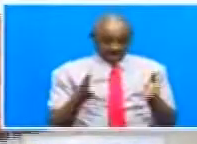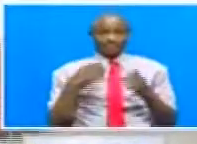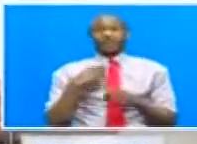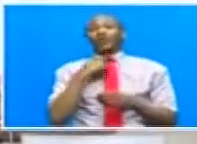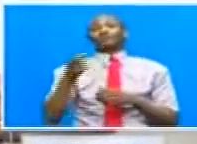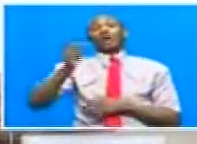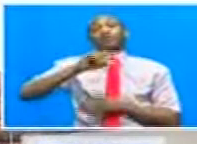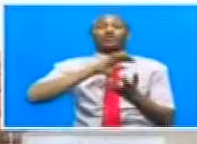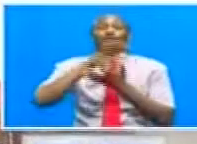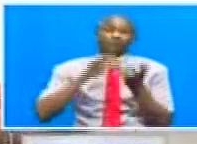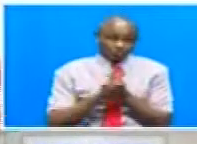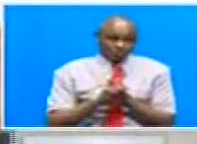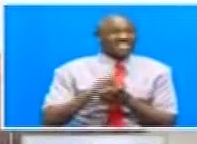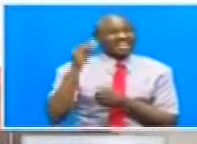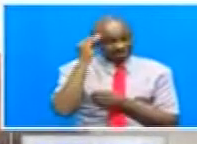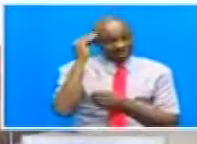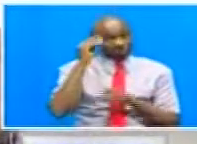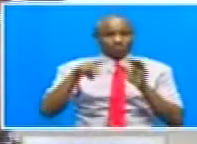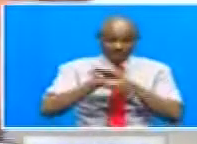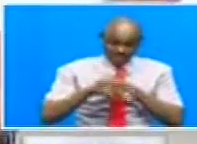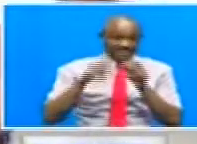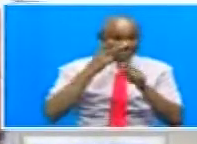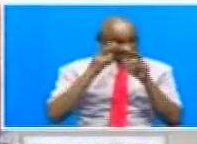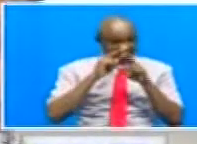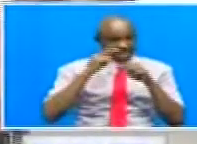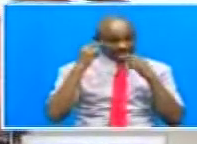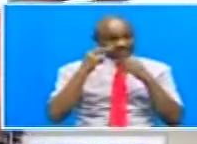confusion, remember education, primary, secondary, and